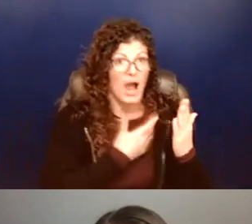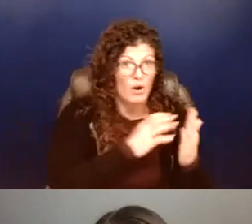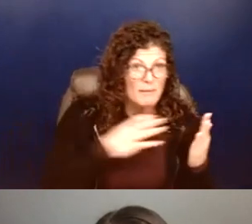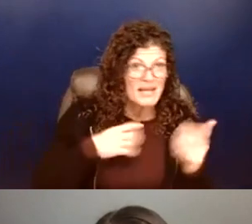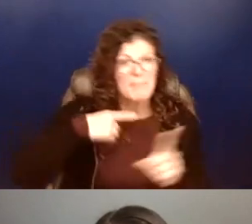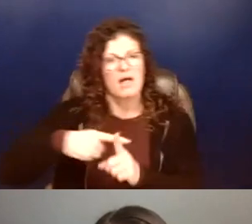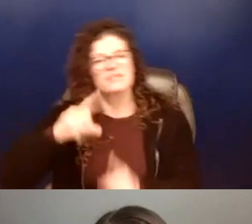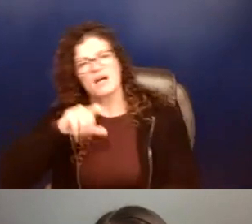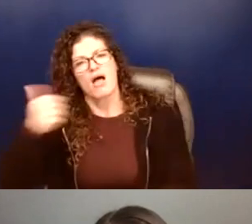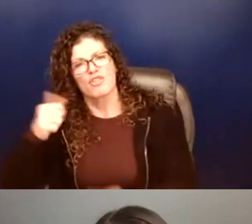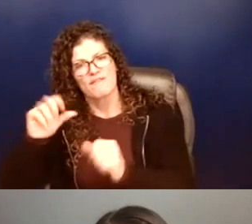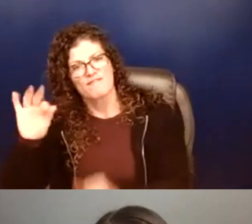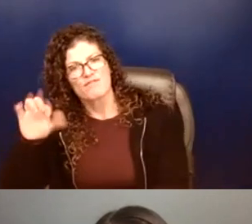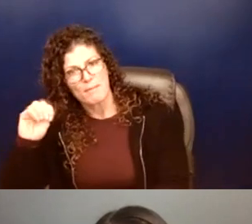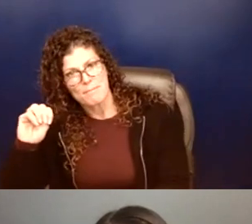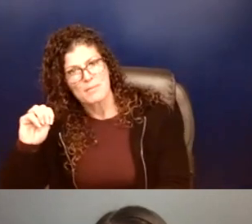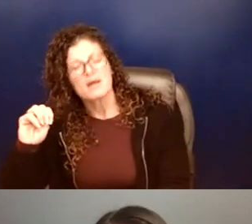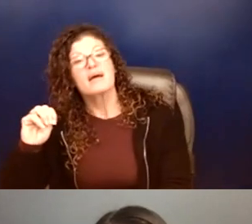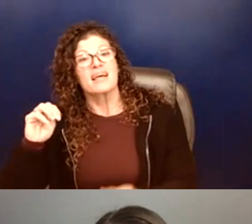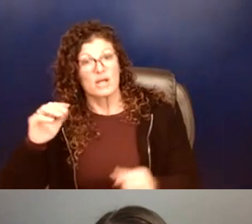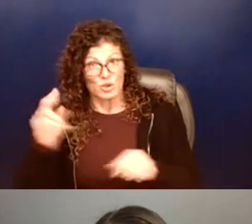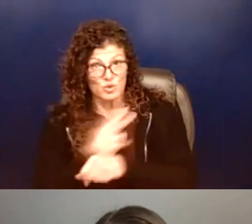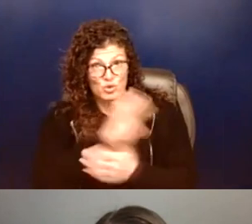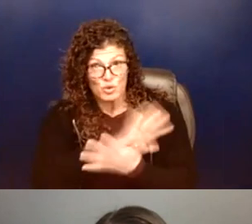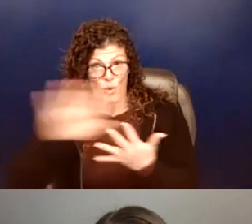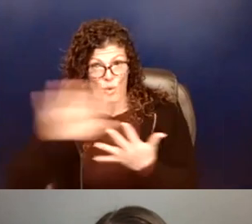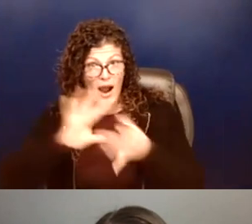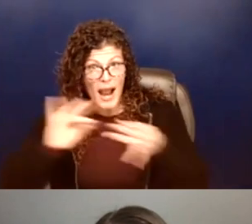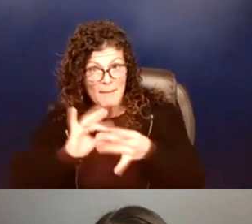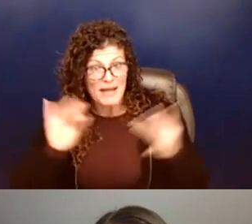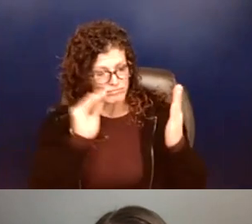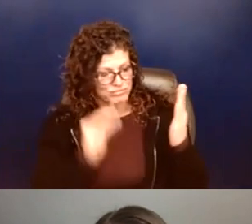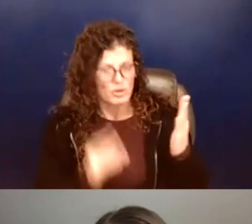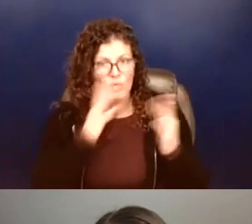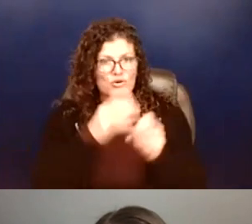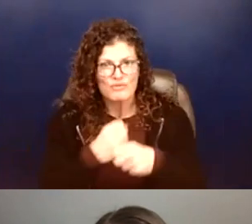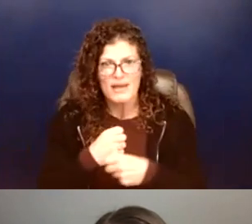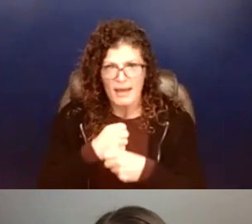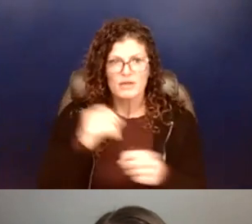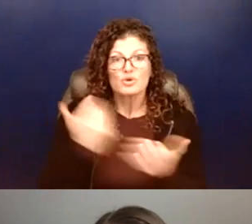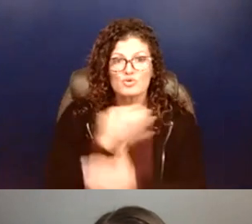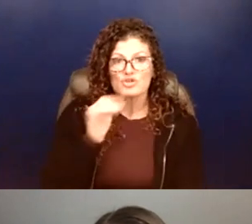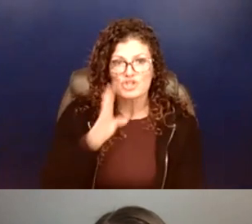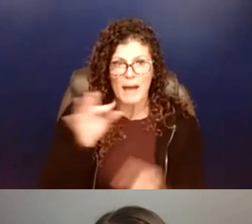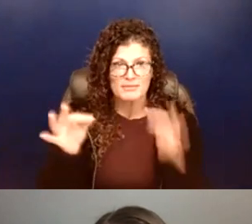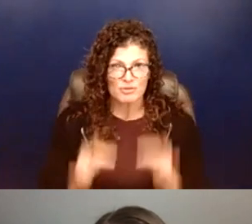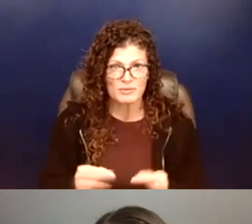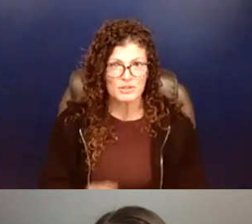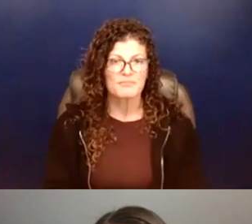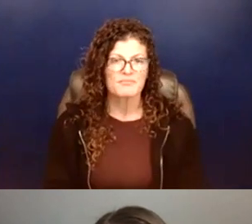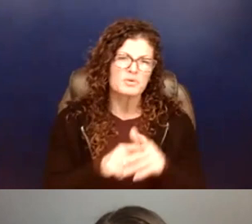input to draft an updated superintendent job description. After posting the position throughout April and into